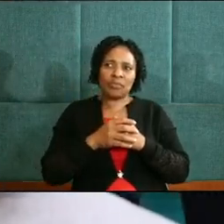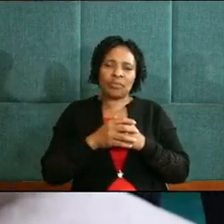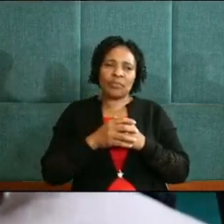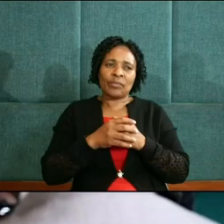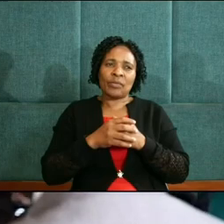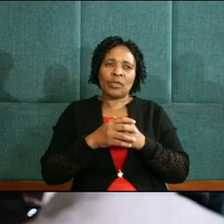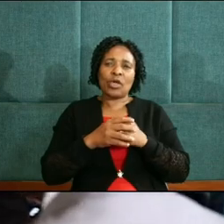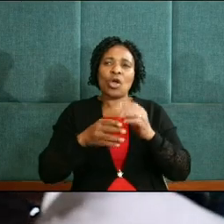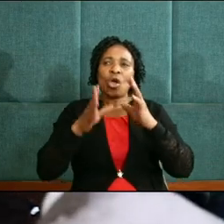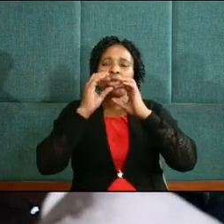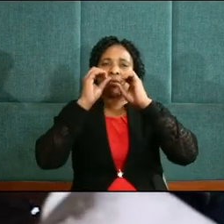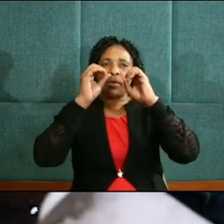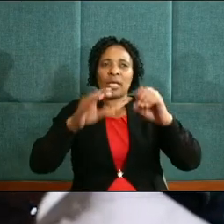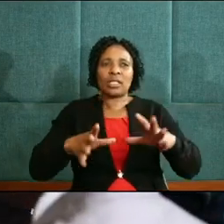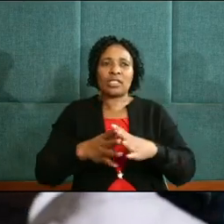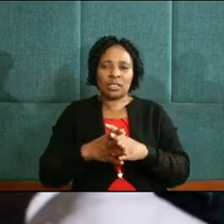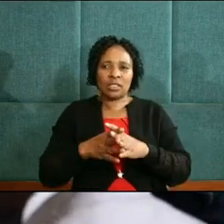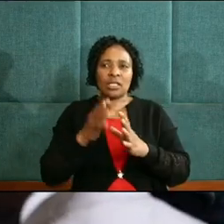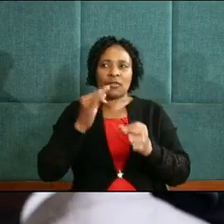made our